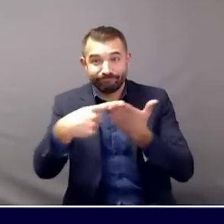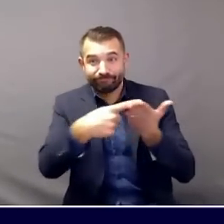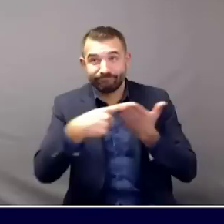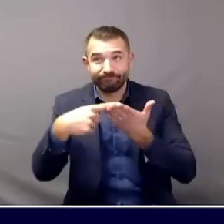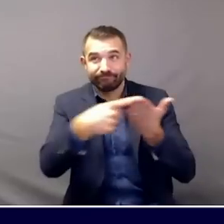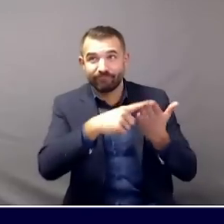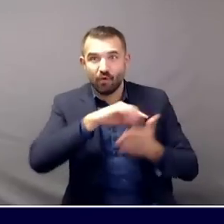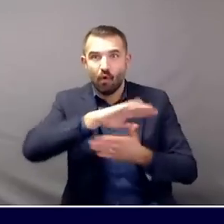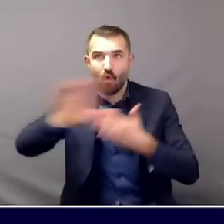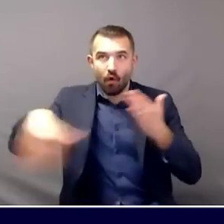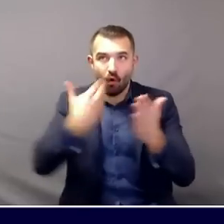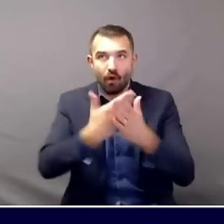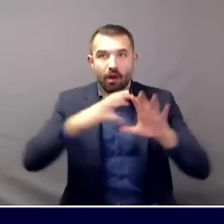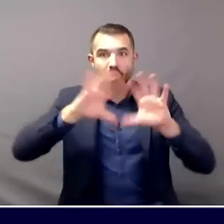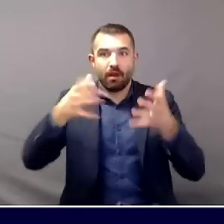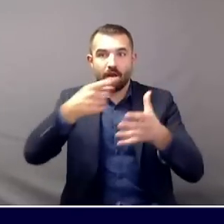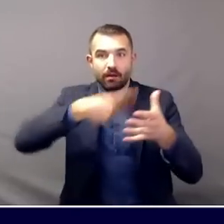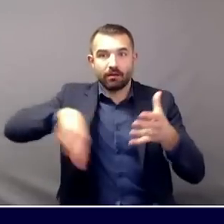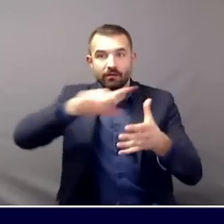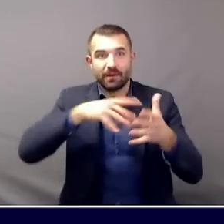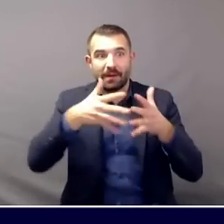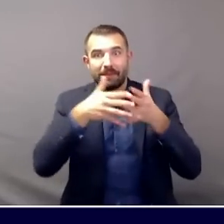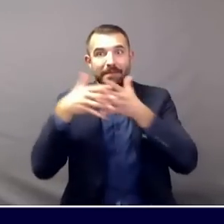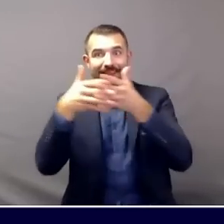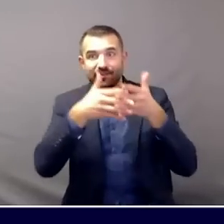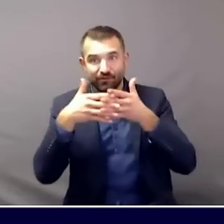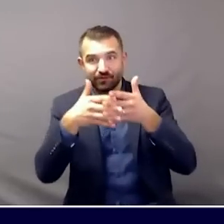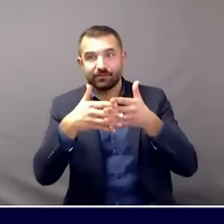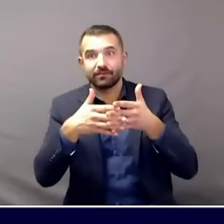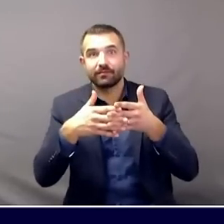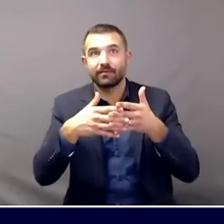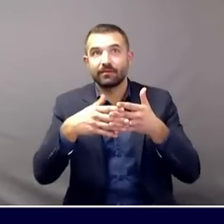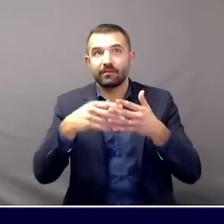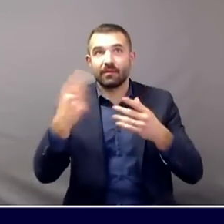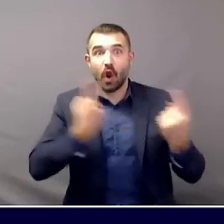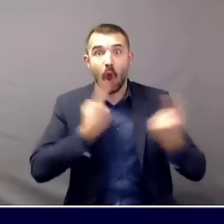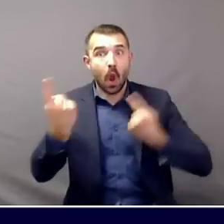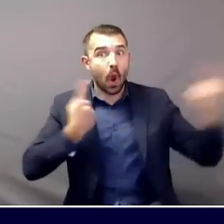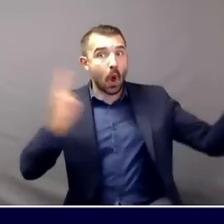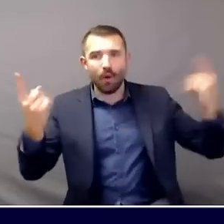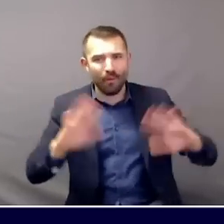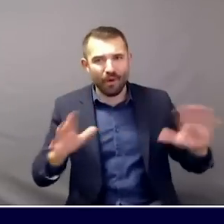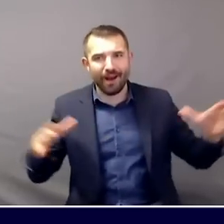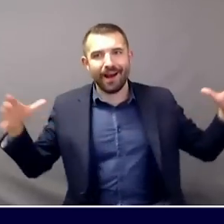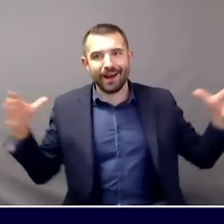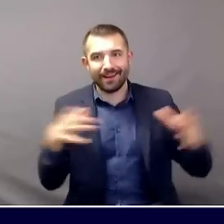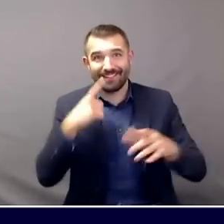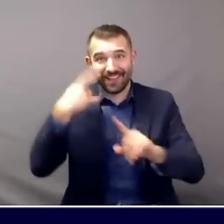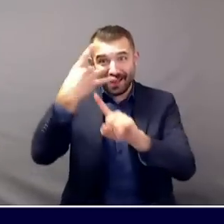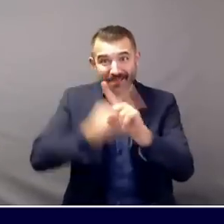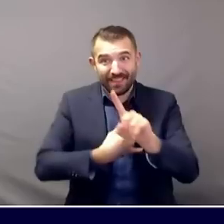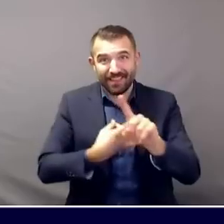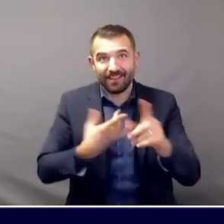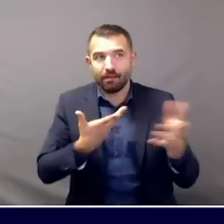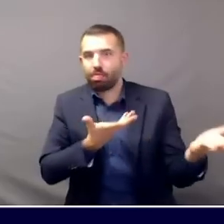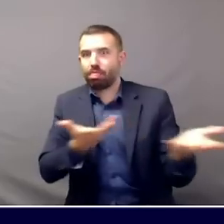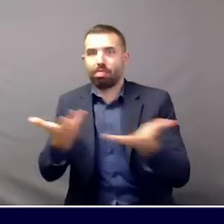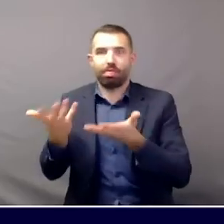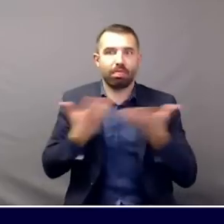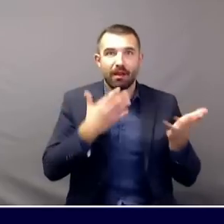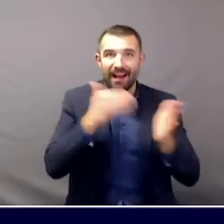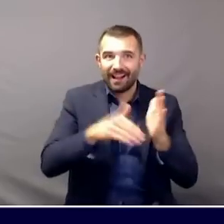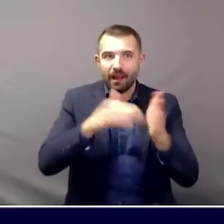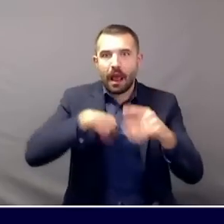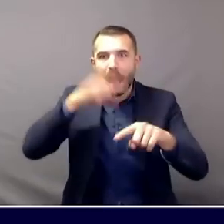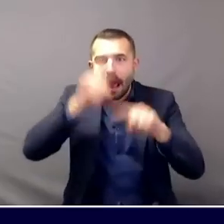your own, basically. And that's happened so many times in the last 8 months. It's unbelievable. It's appalling